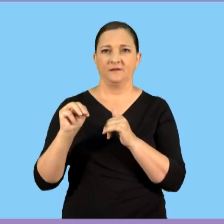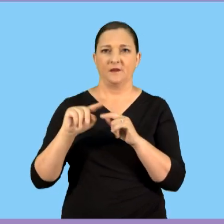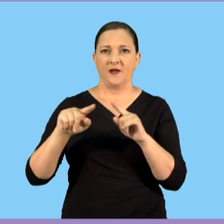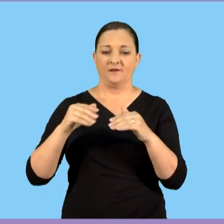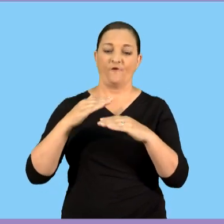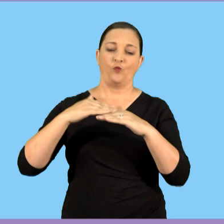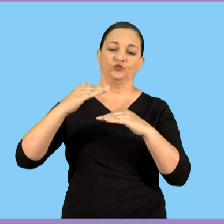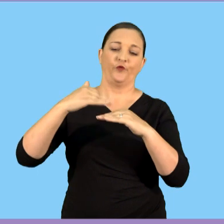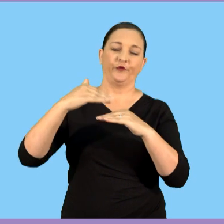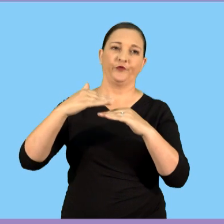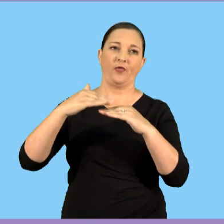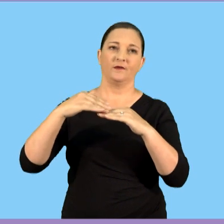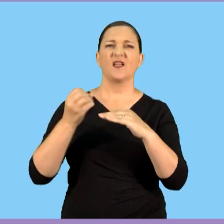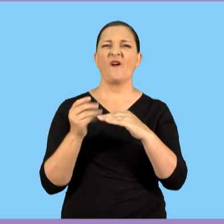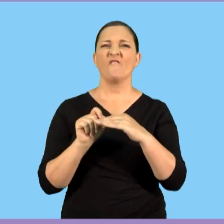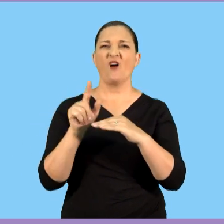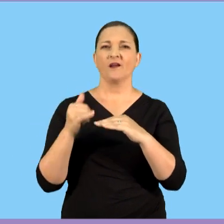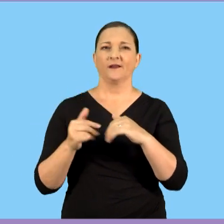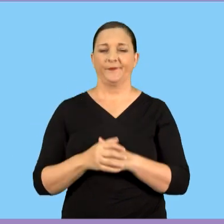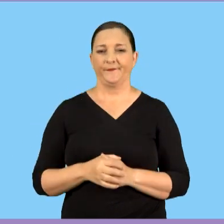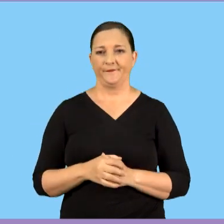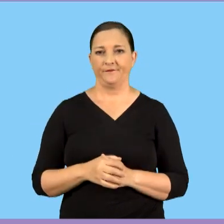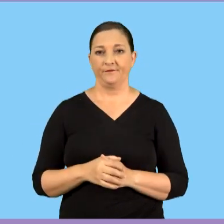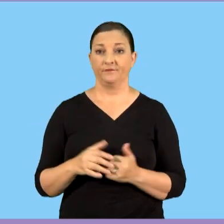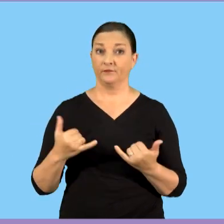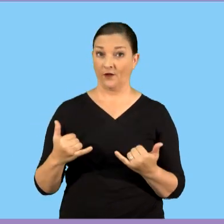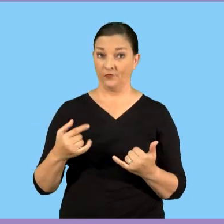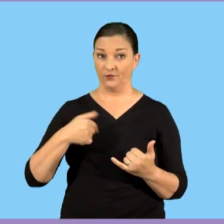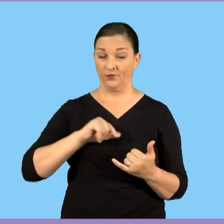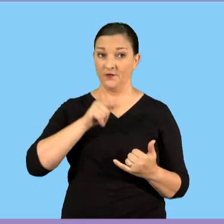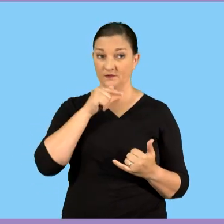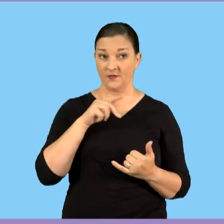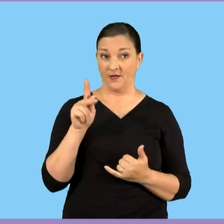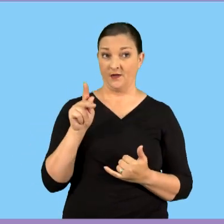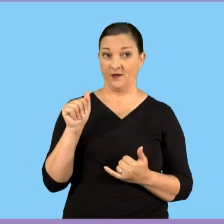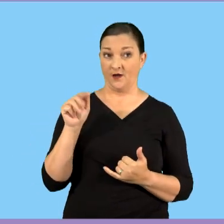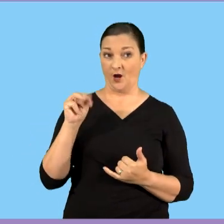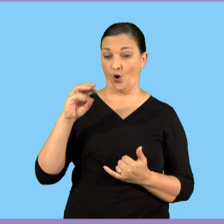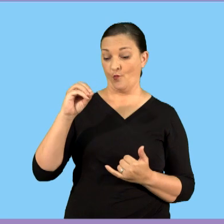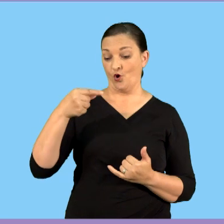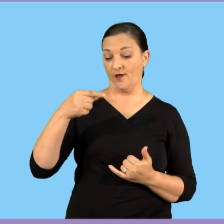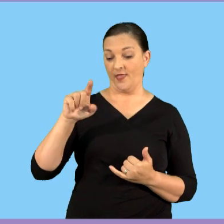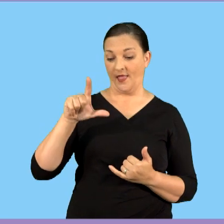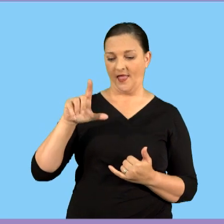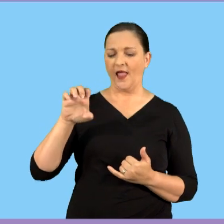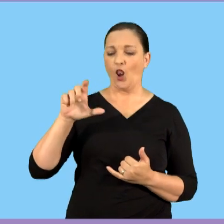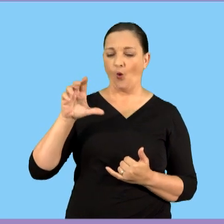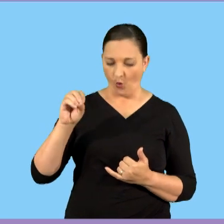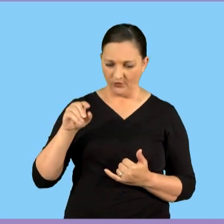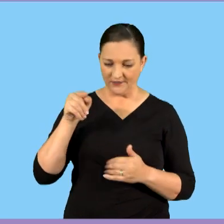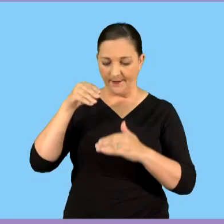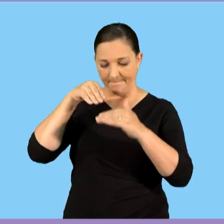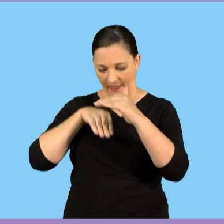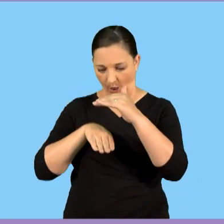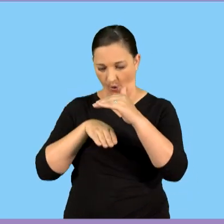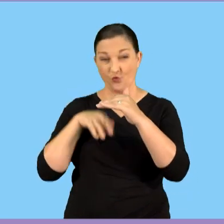How far below the surface is she now? So because we are now saying that Kamogelo is below,